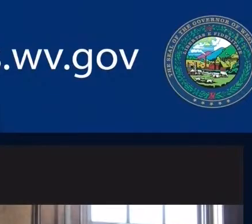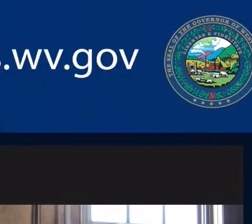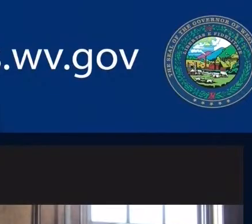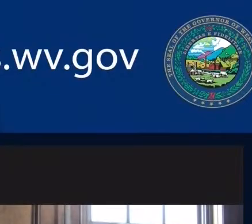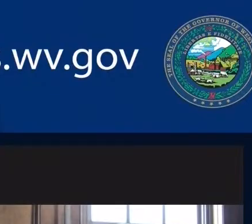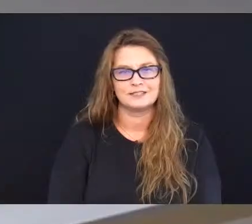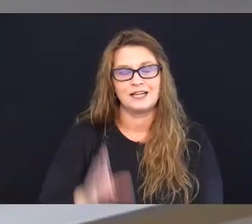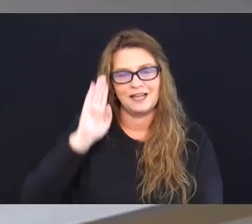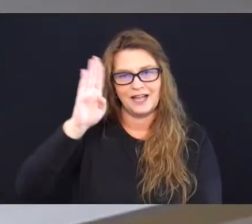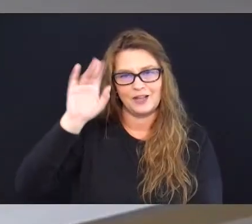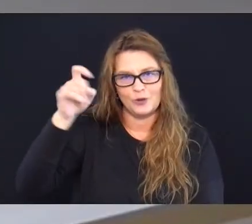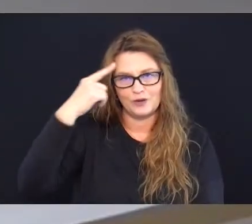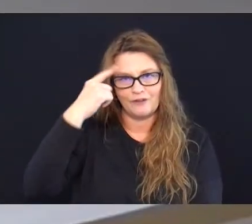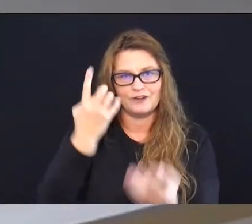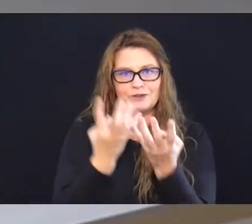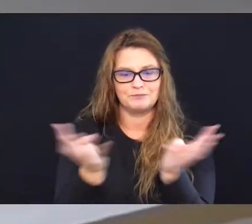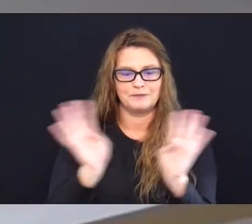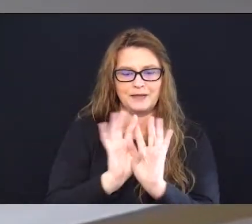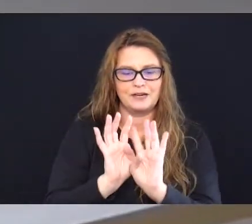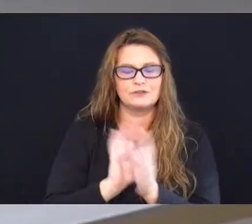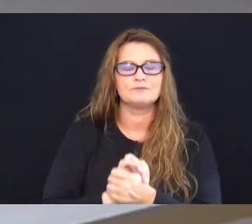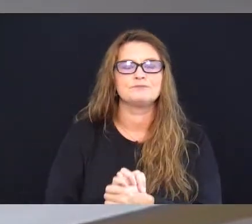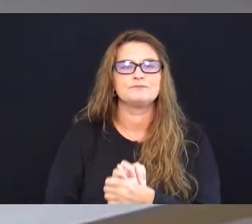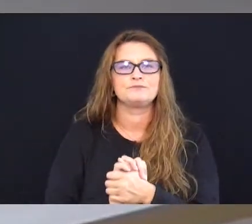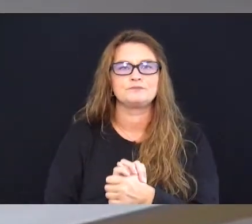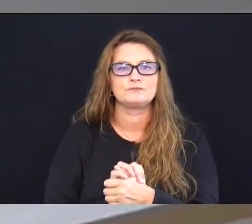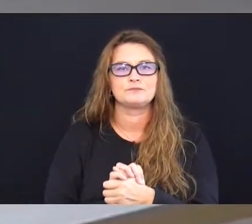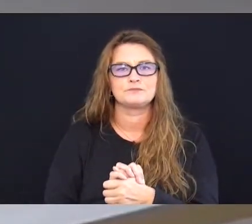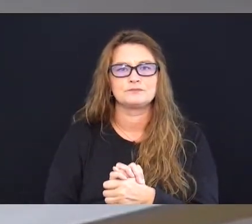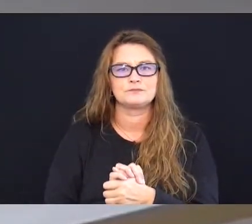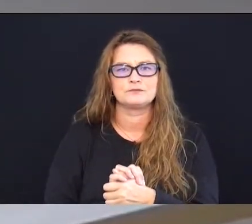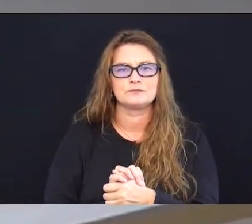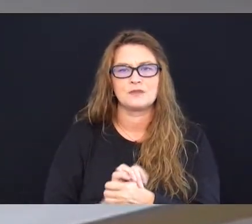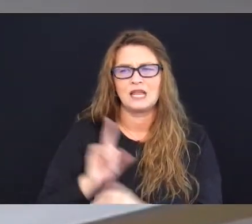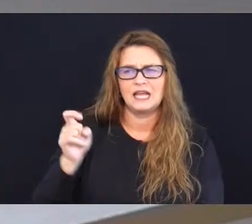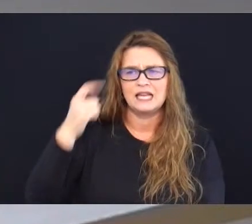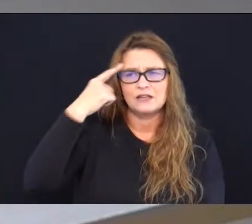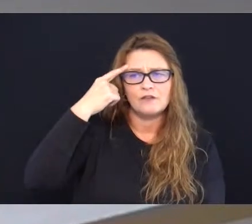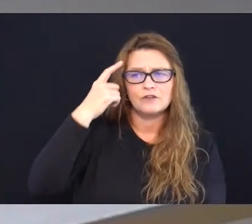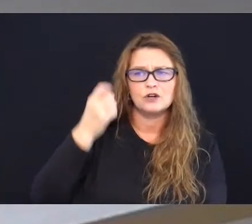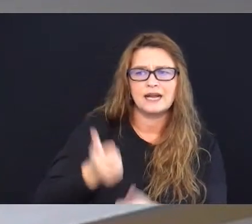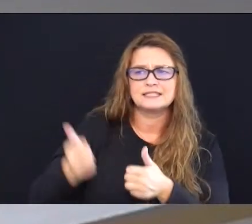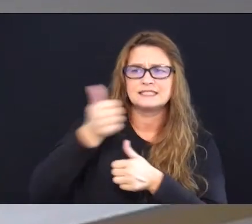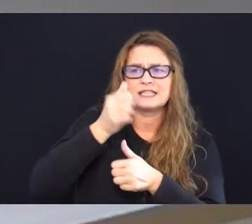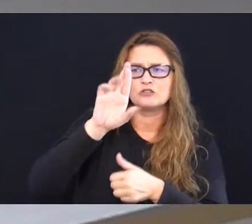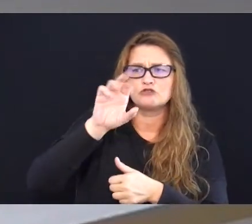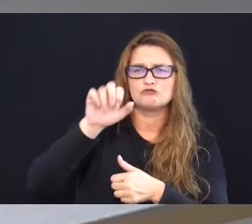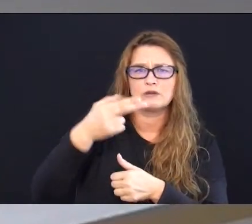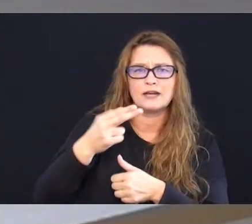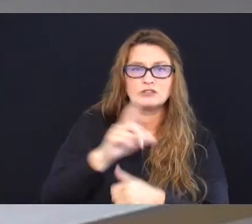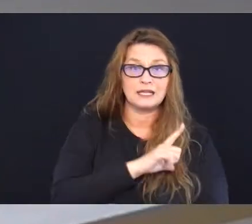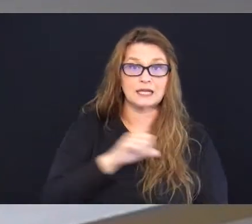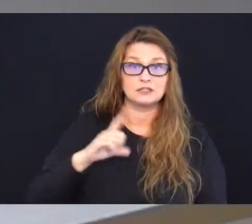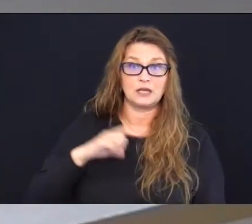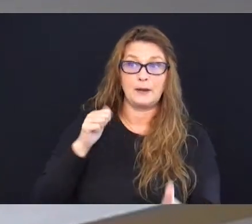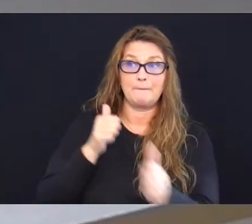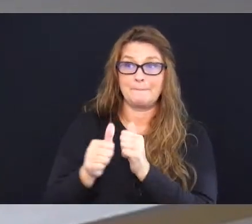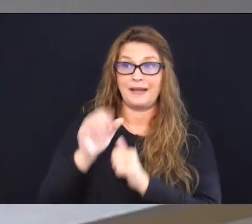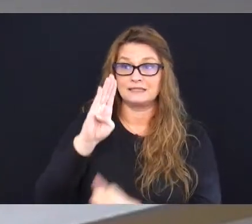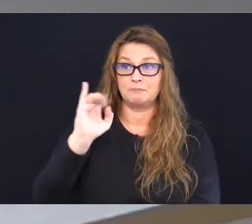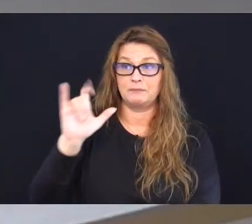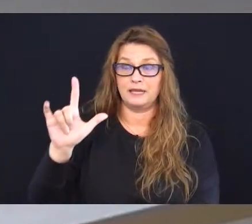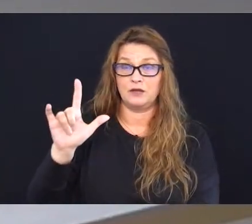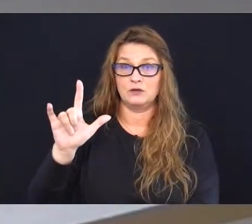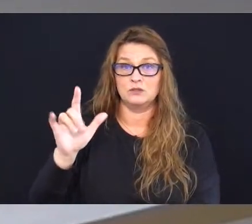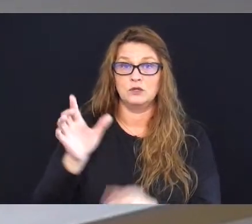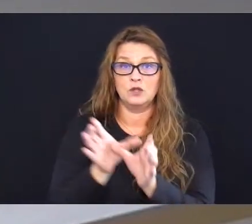Hi, Governor. Hi, everybody. Governor and Secretary Crouch, too, the legislature passed a bill that would divide